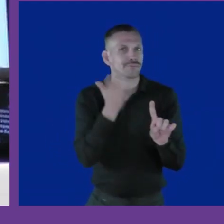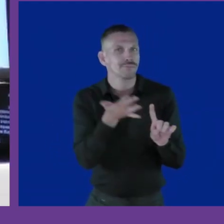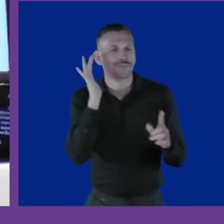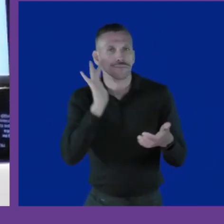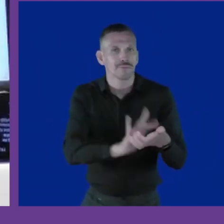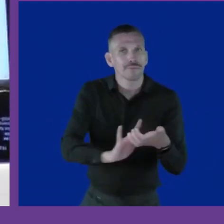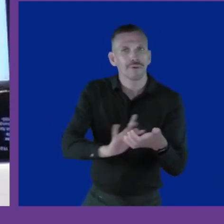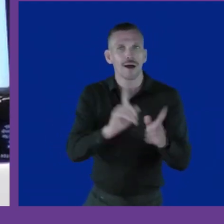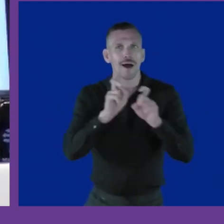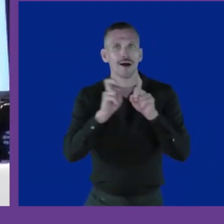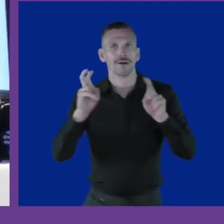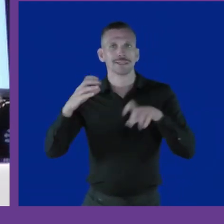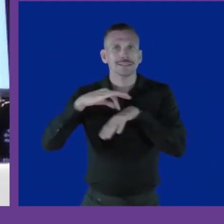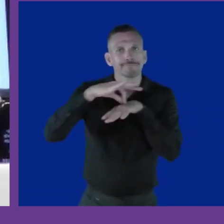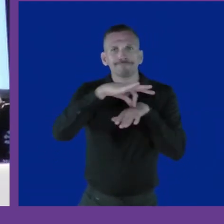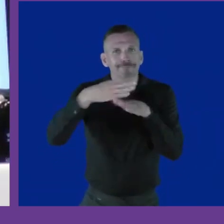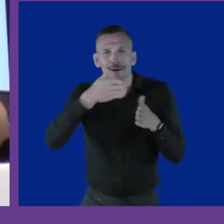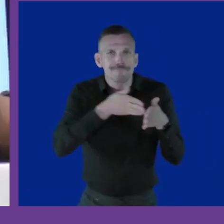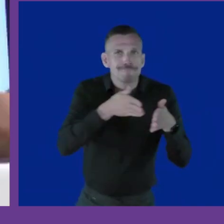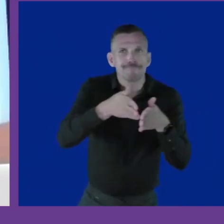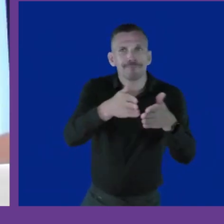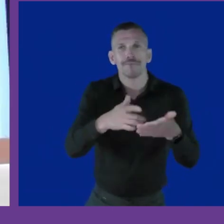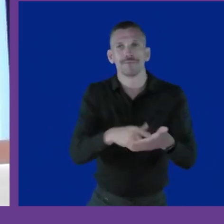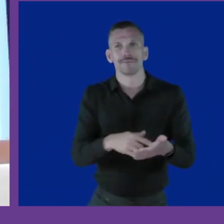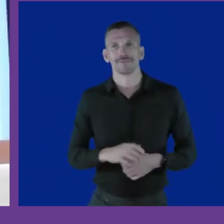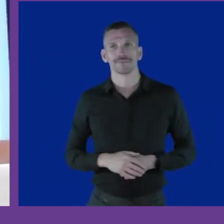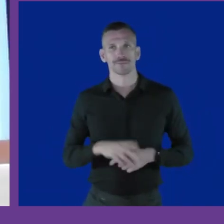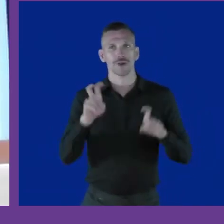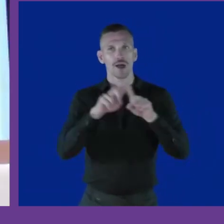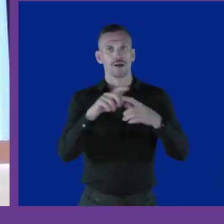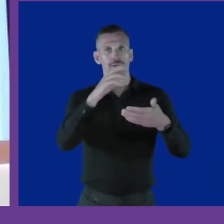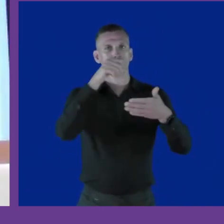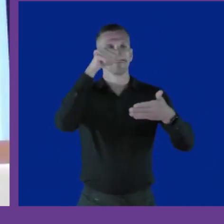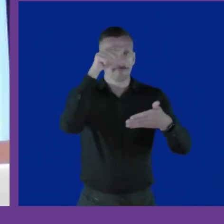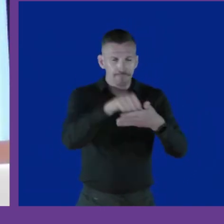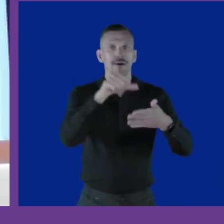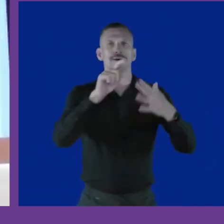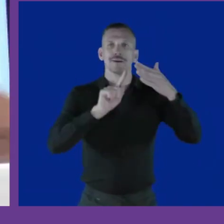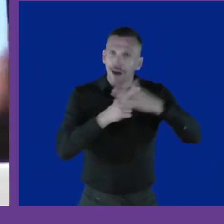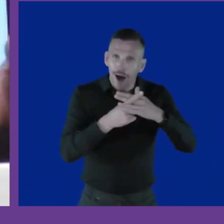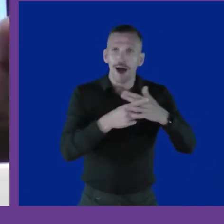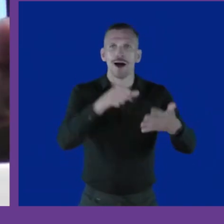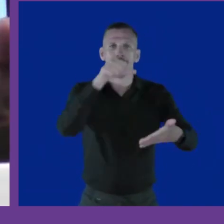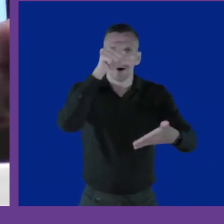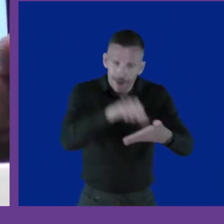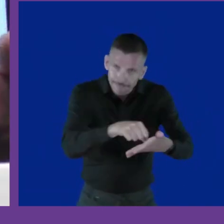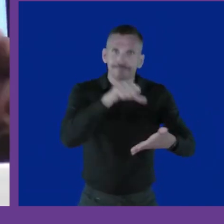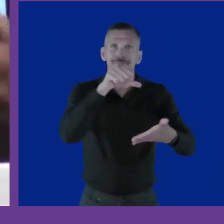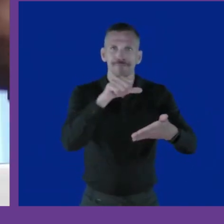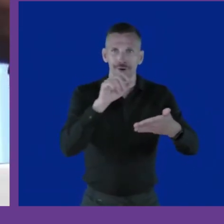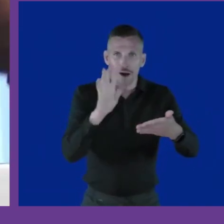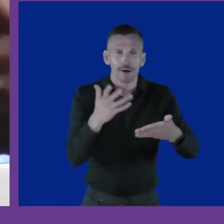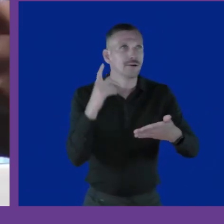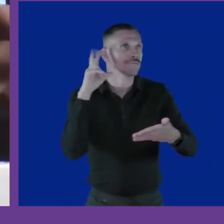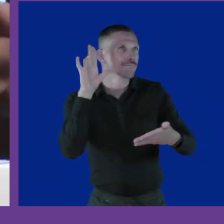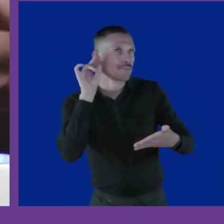enter PIN. Start button. Package available. Locker open to the right in the middle. And it just works. I didn't